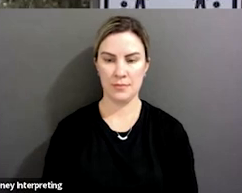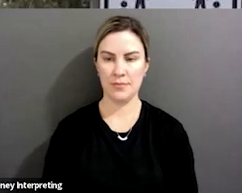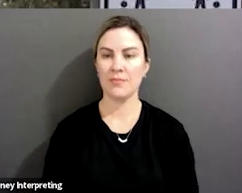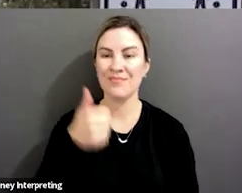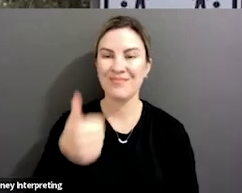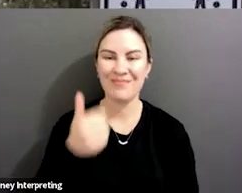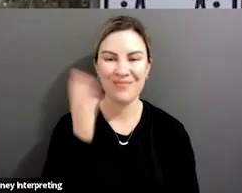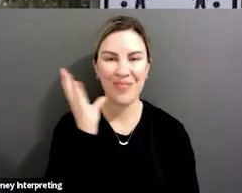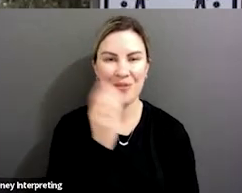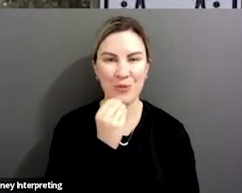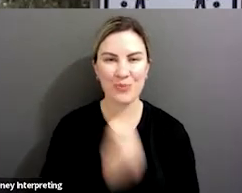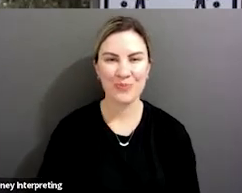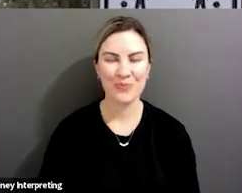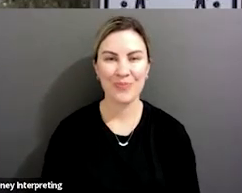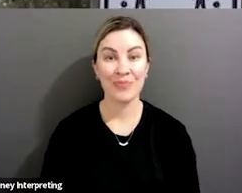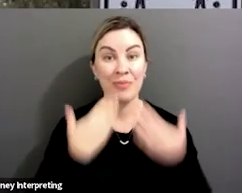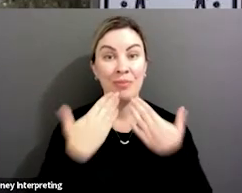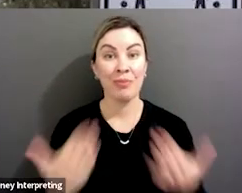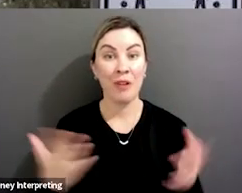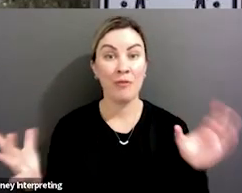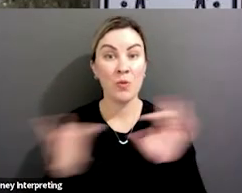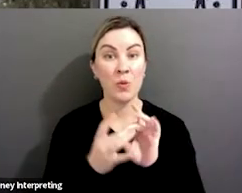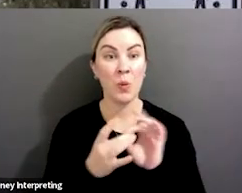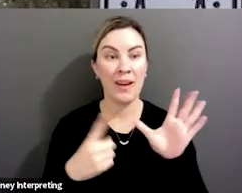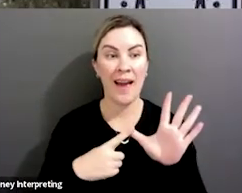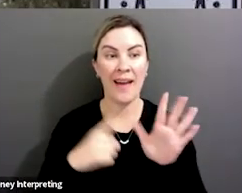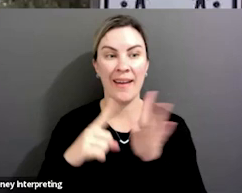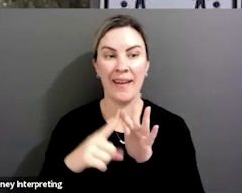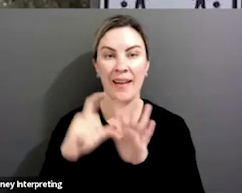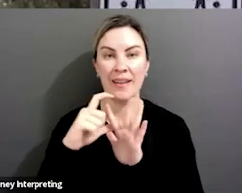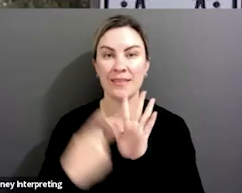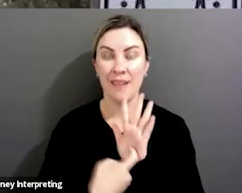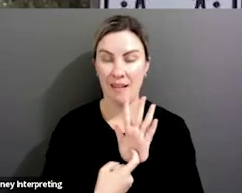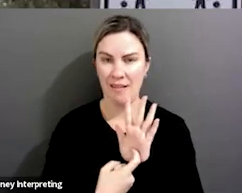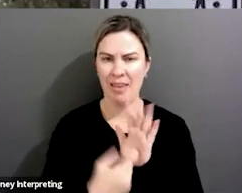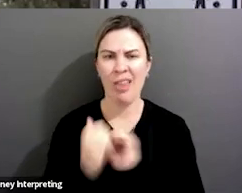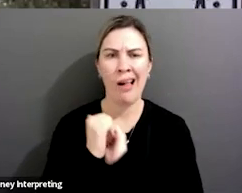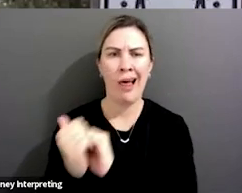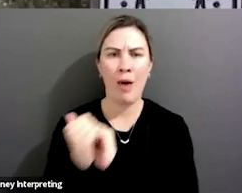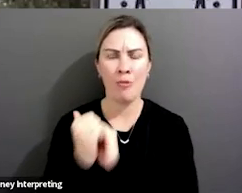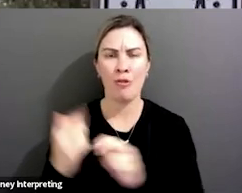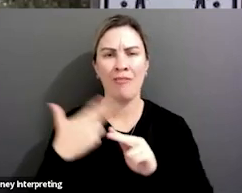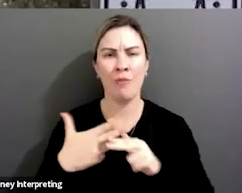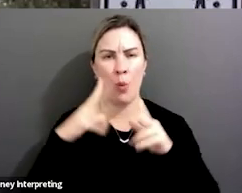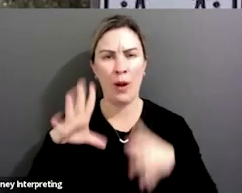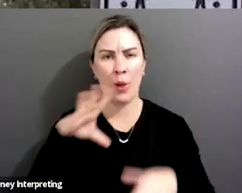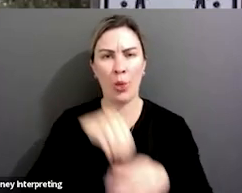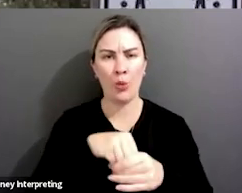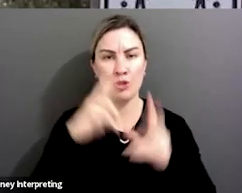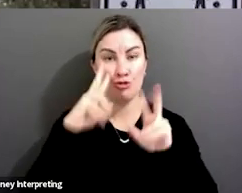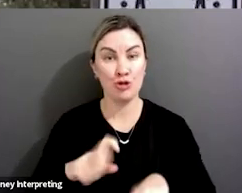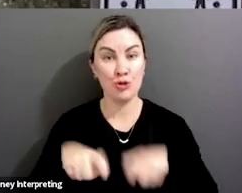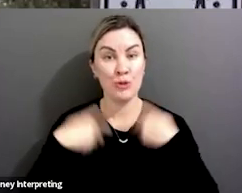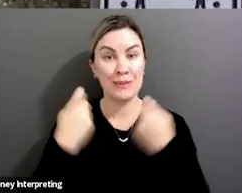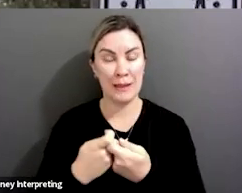Good afternoon, and thank you for joining AIDA and the Collaborating for Inclusion research team for our third